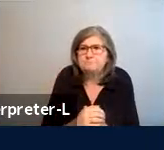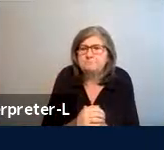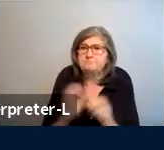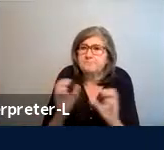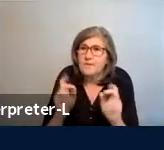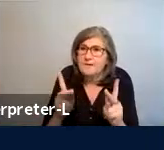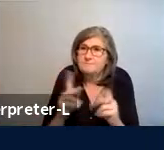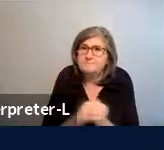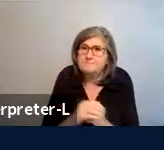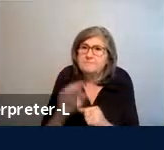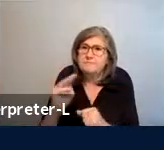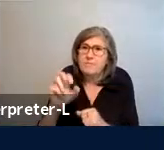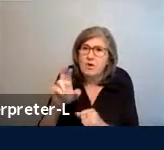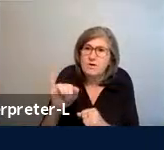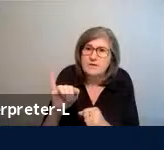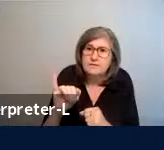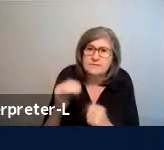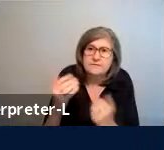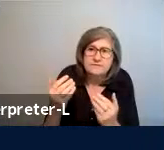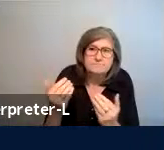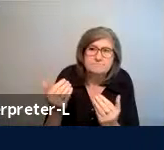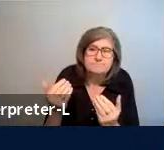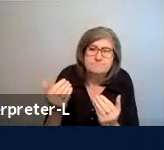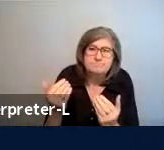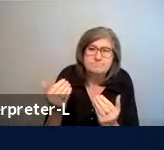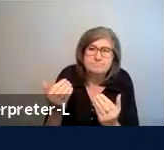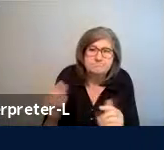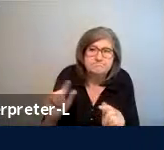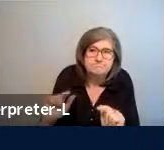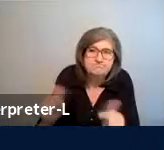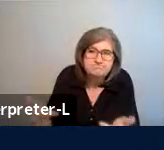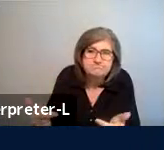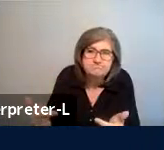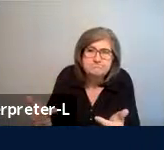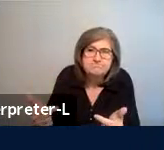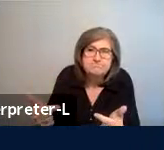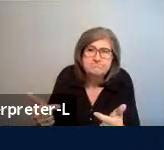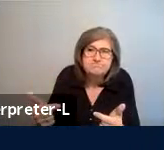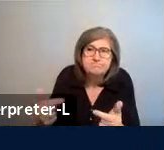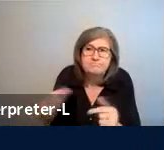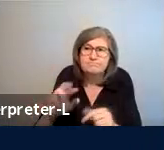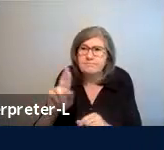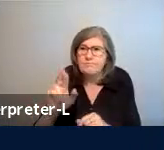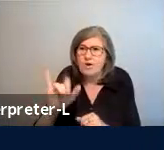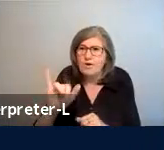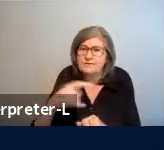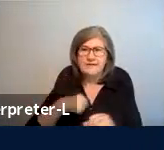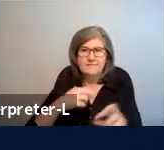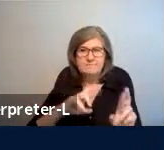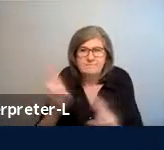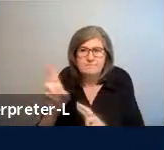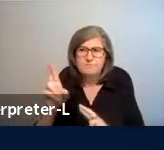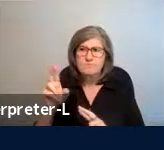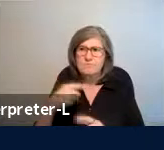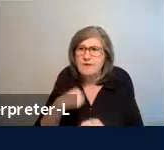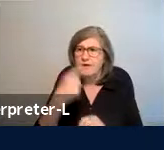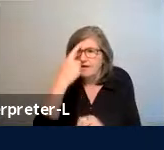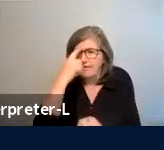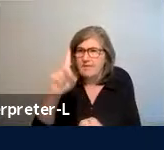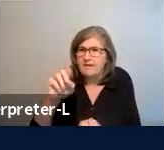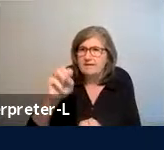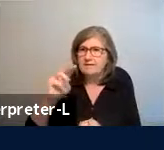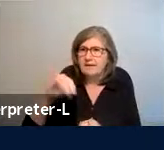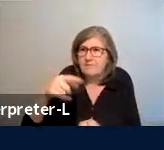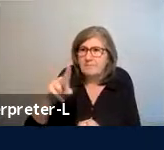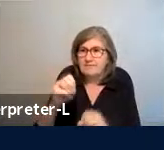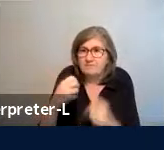Okay, Marcy, I think, do you want to? I am ready. And I think Dominique is driving,